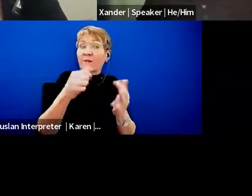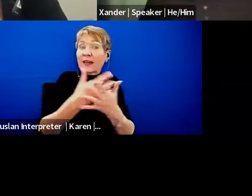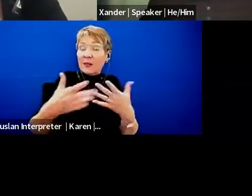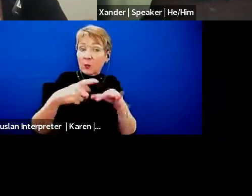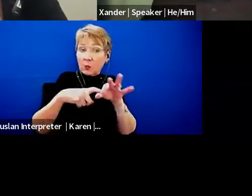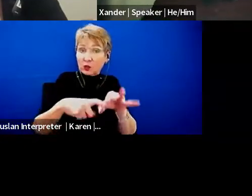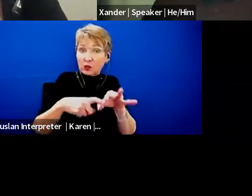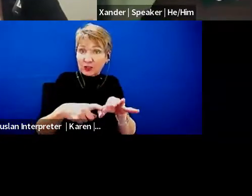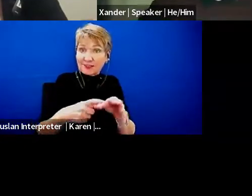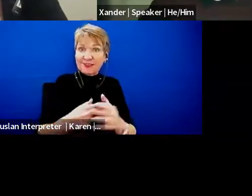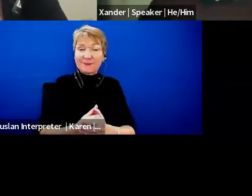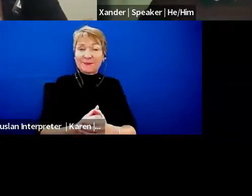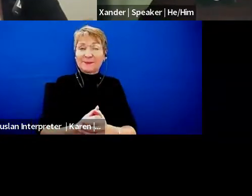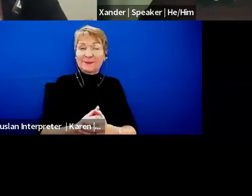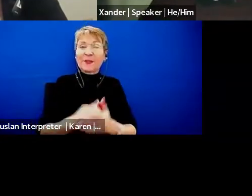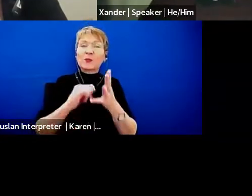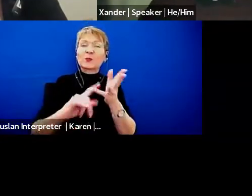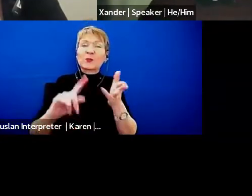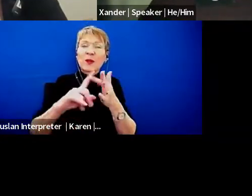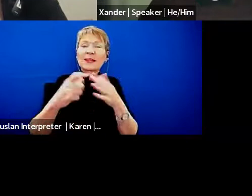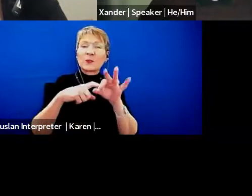one, please.